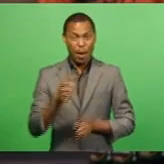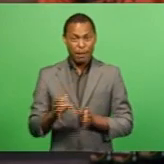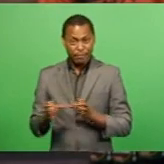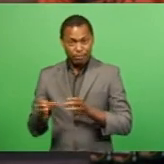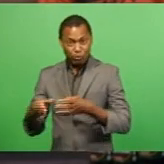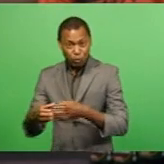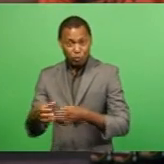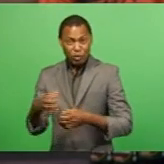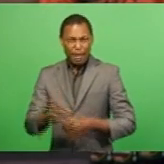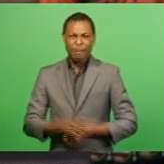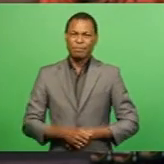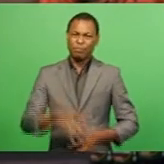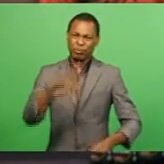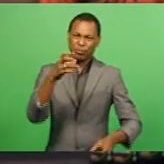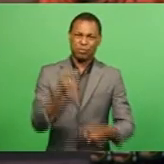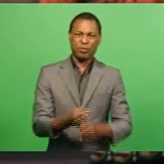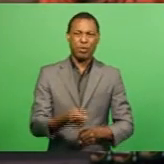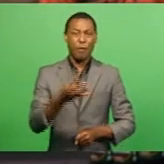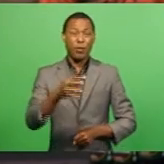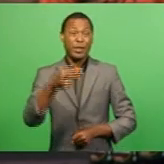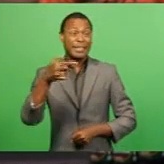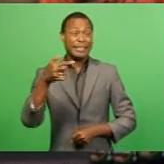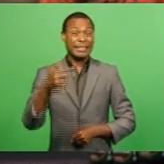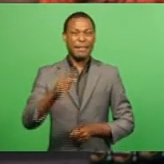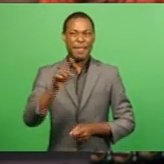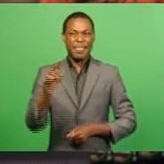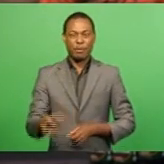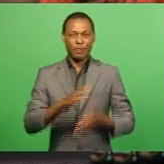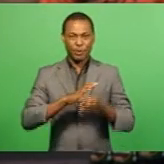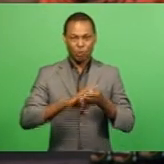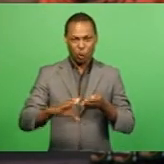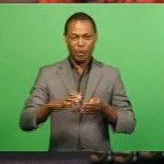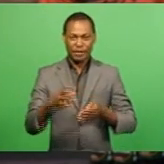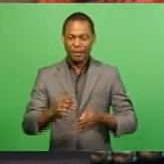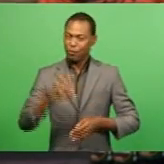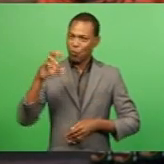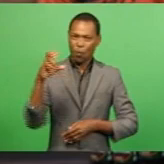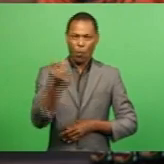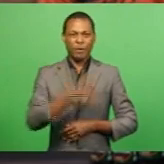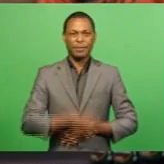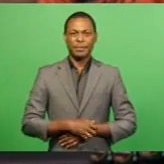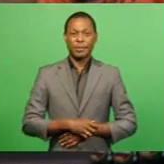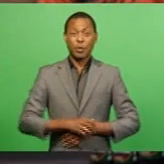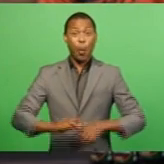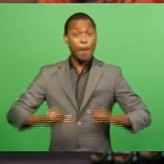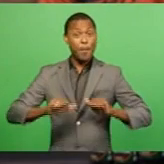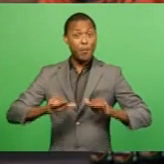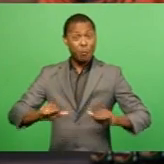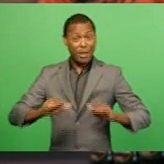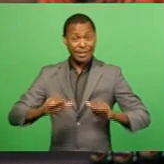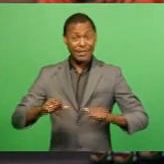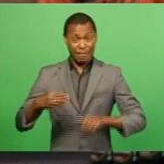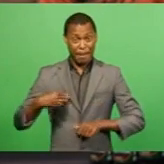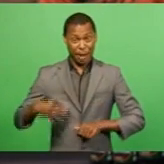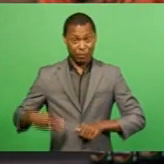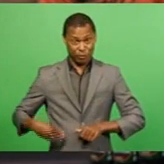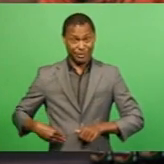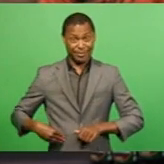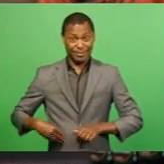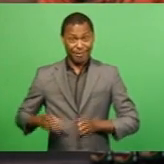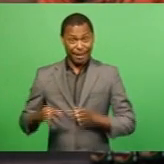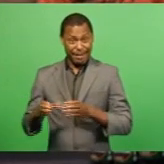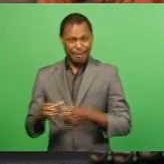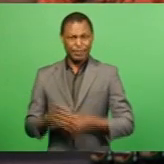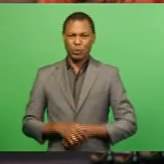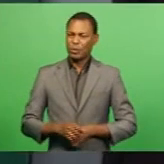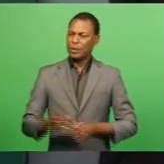total prize money of $47,000 up for grabs. Marist Rugby Club President Lawrence Tikaram says this year is a special